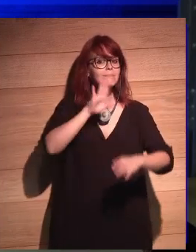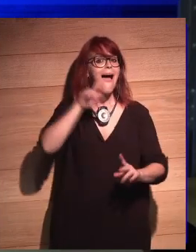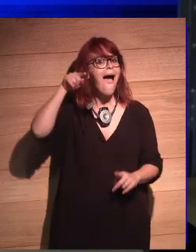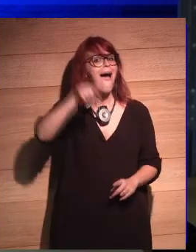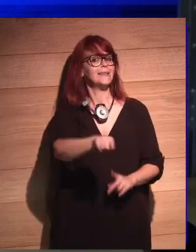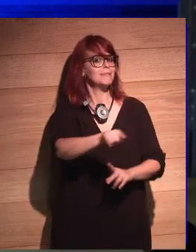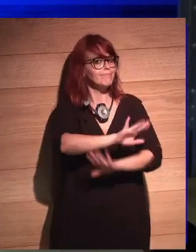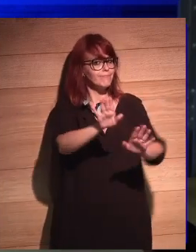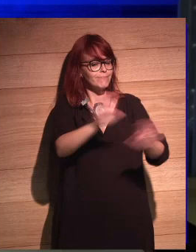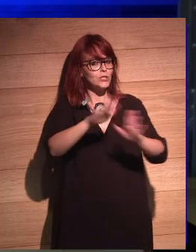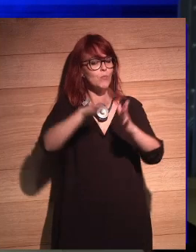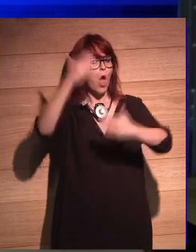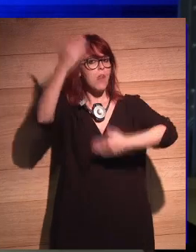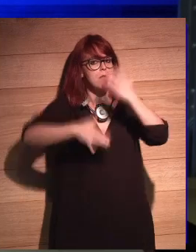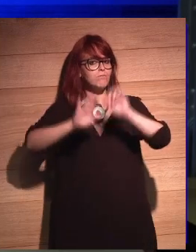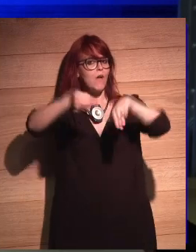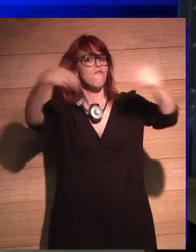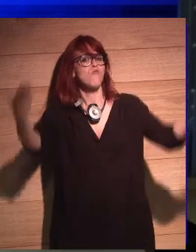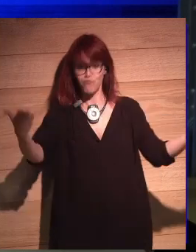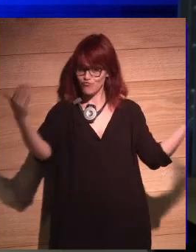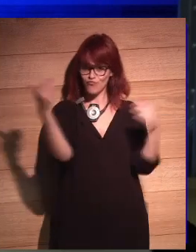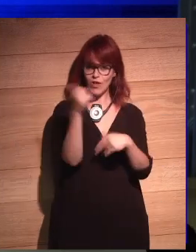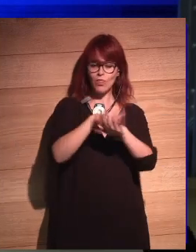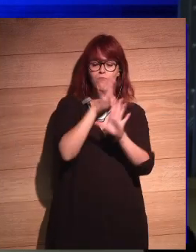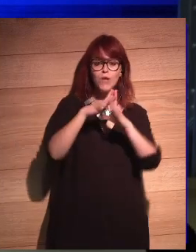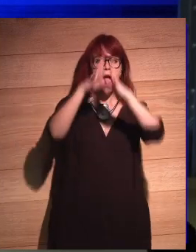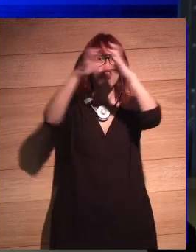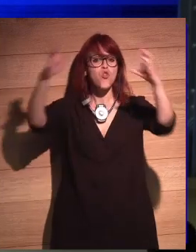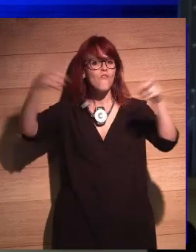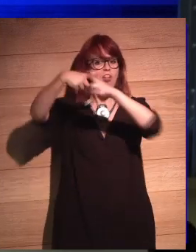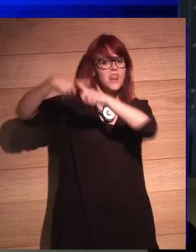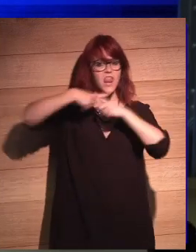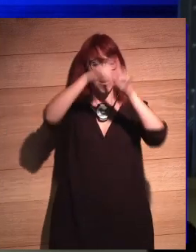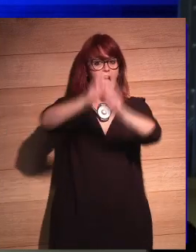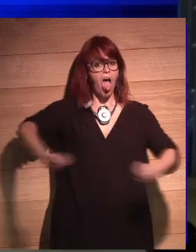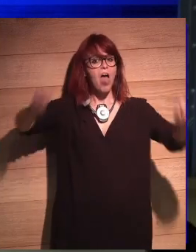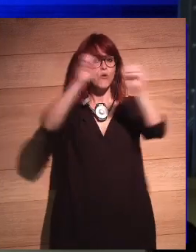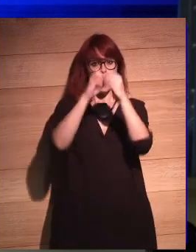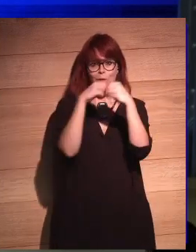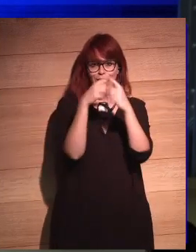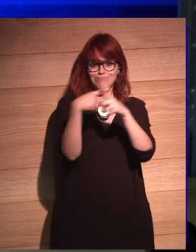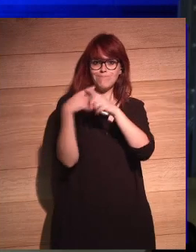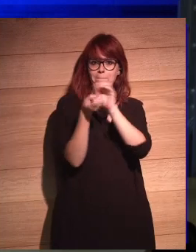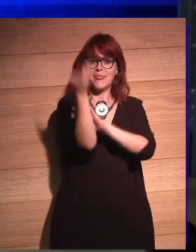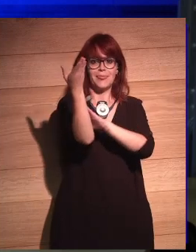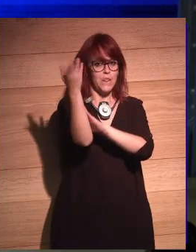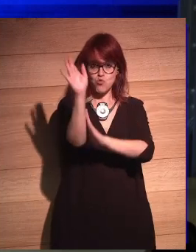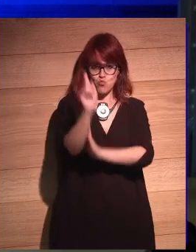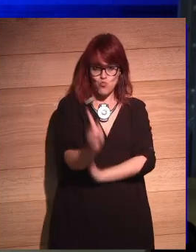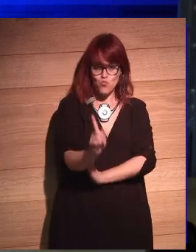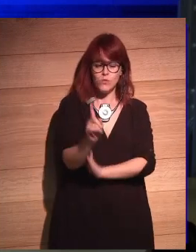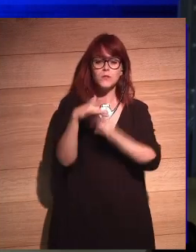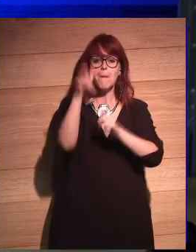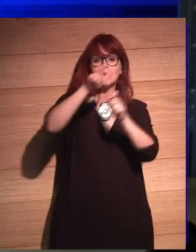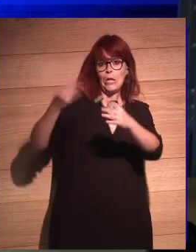There's no kind of cloud link. There's nothing shared with Google. So, for example, you'll notice people asked us, why is there